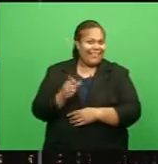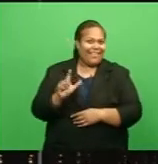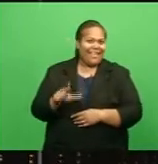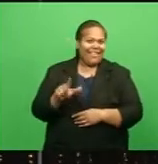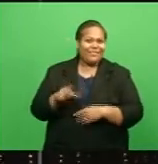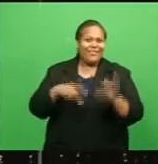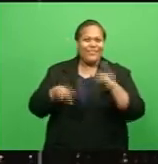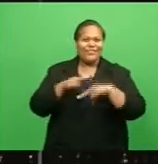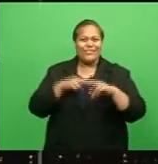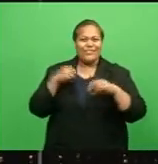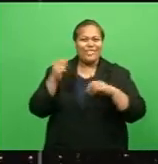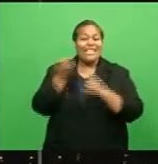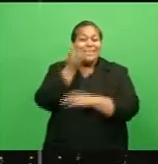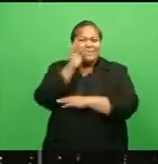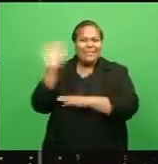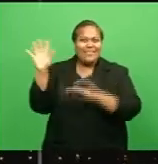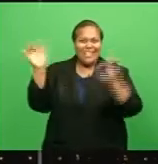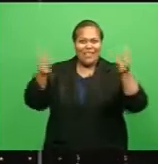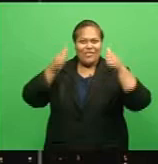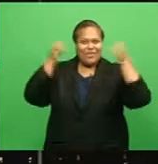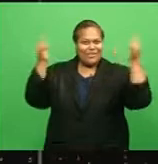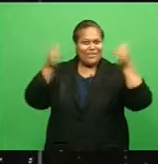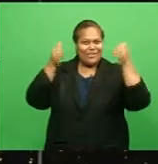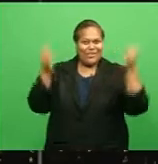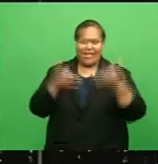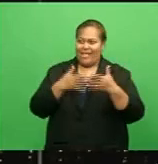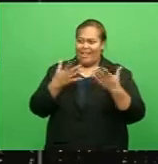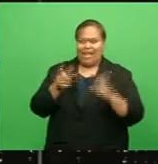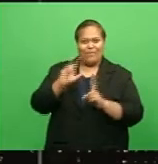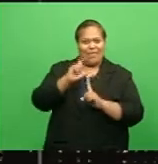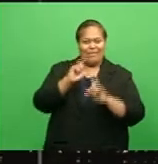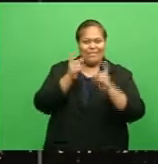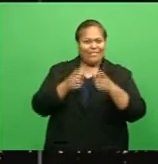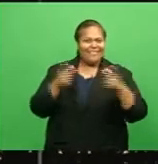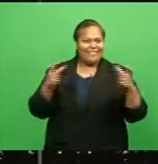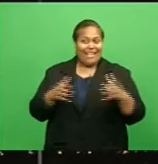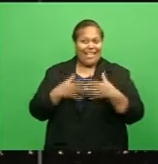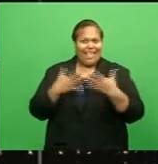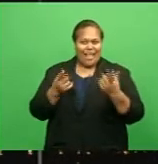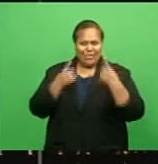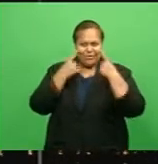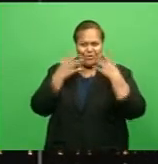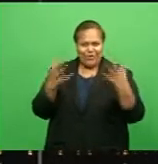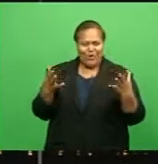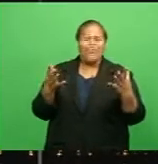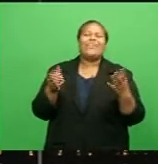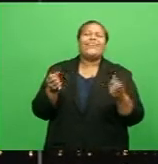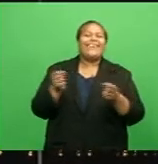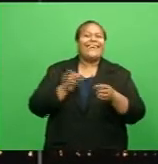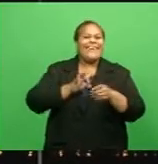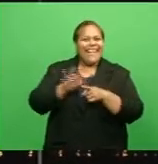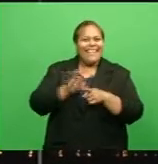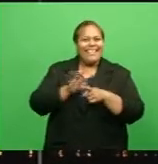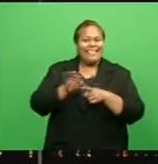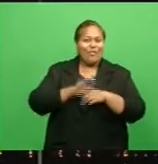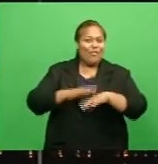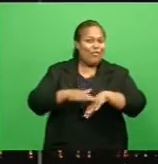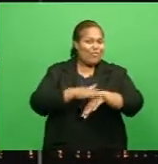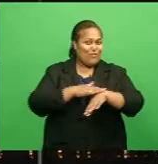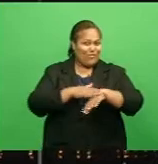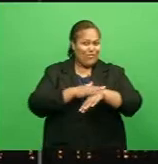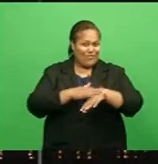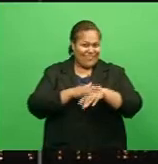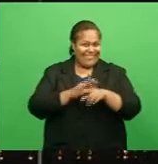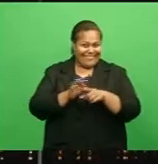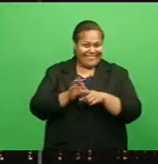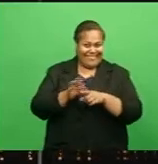independence anniversary, the capital city has slowly started to glow with colours of the noble banner blue. The biggest municipal council has partnered